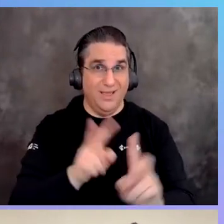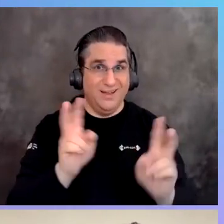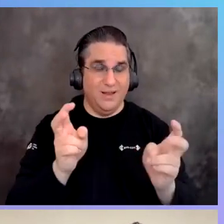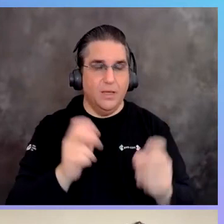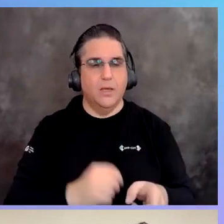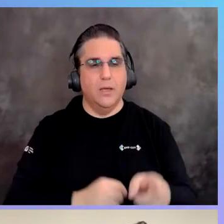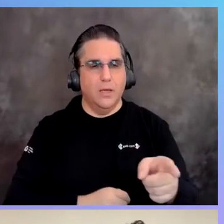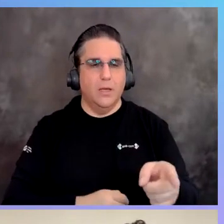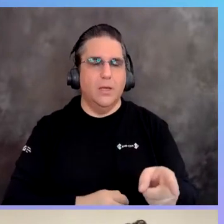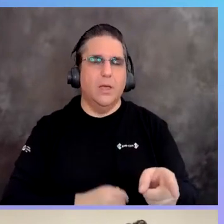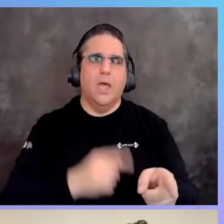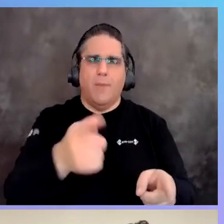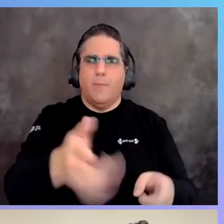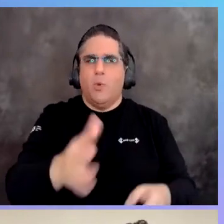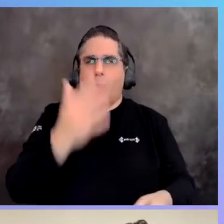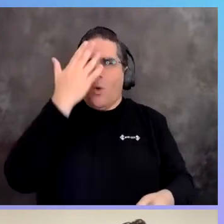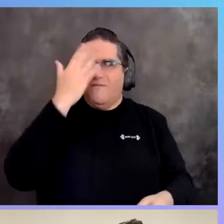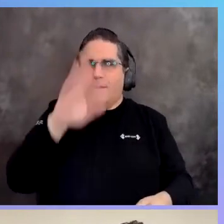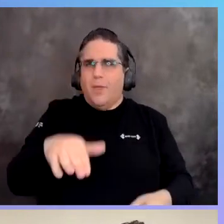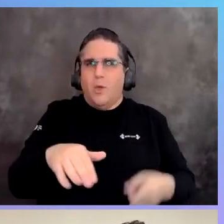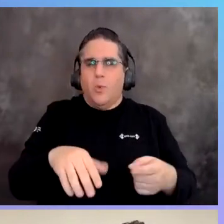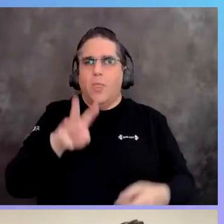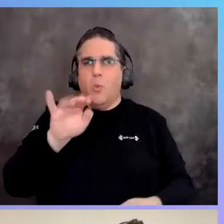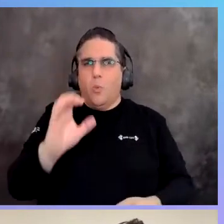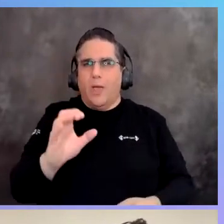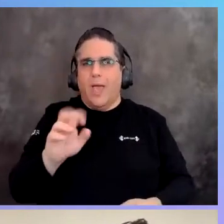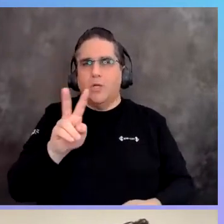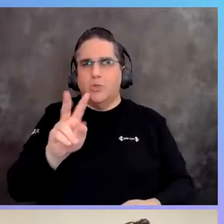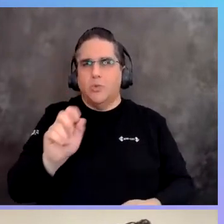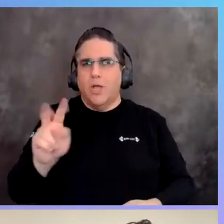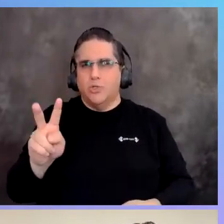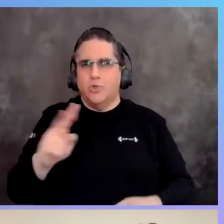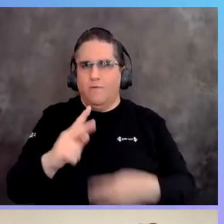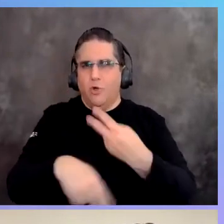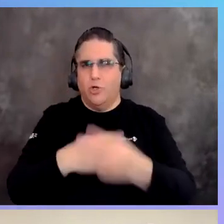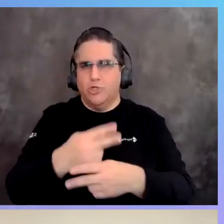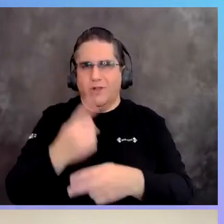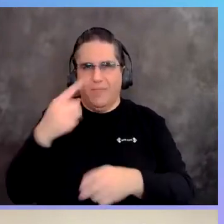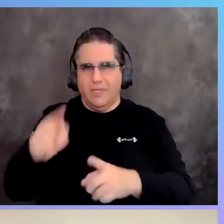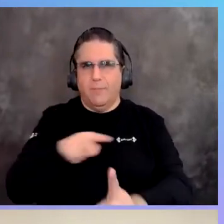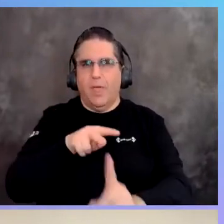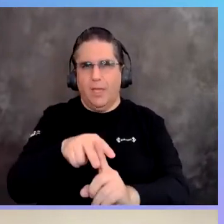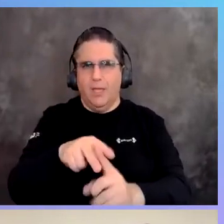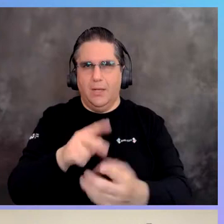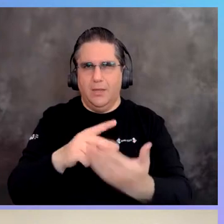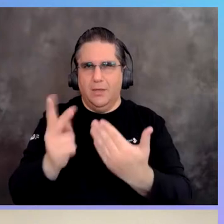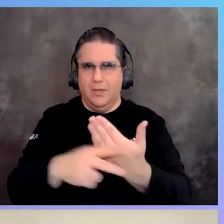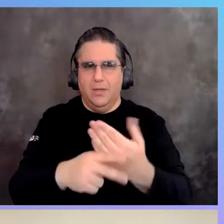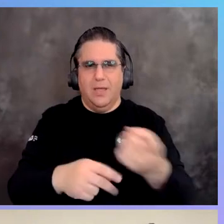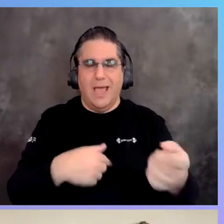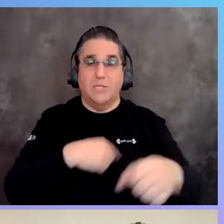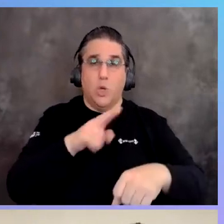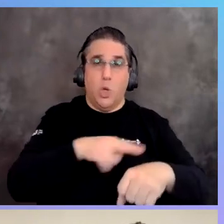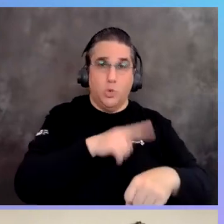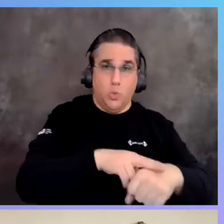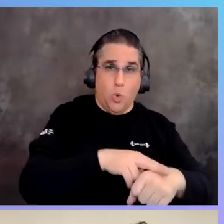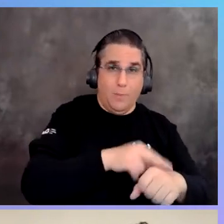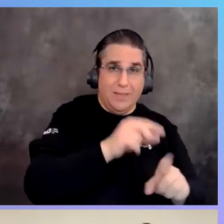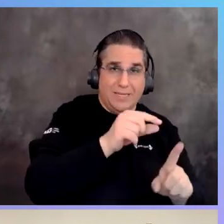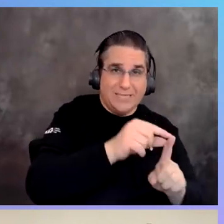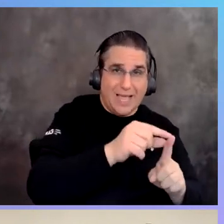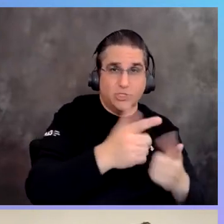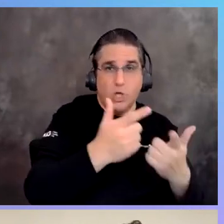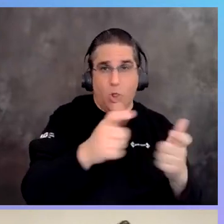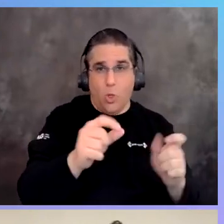little bit more familiar with is the WCAG 2.2 version of the plugin, where it just has normal text, large text, and